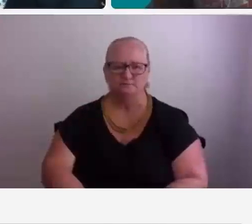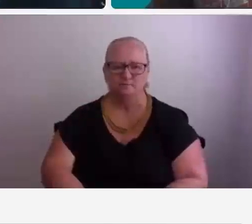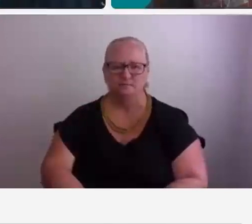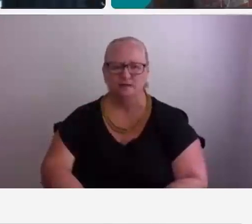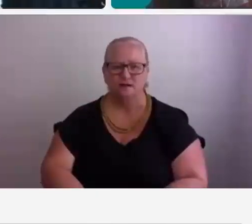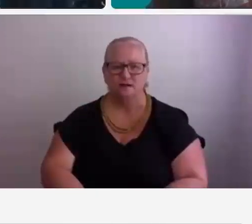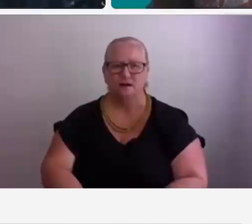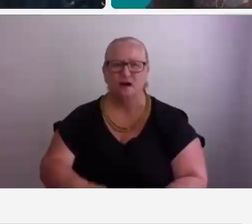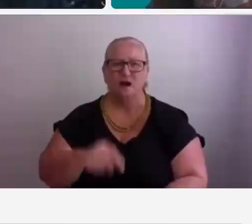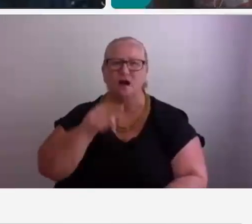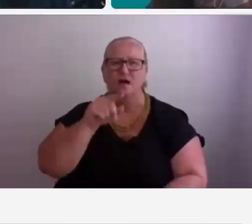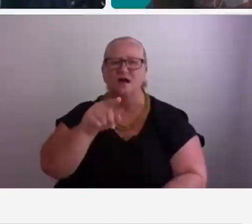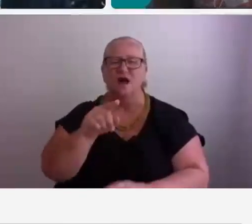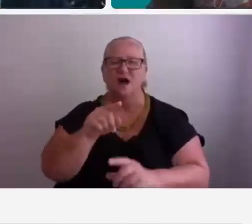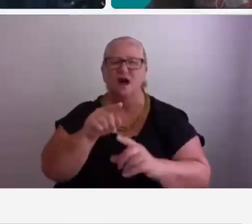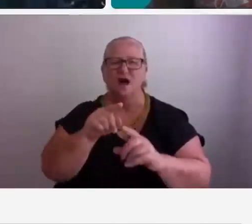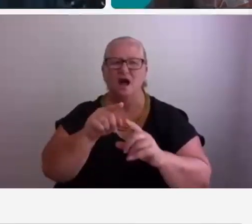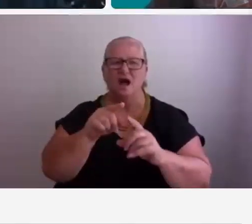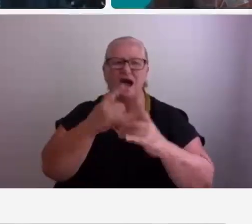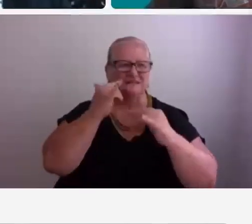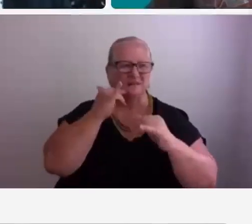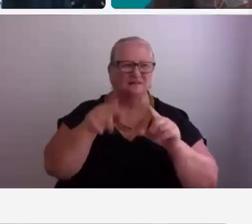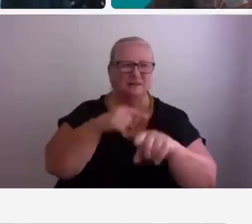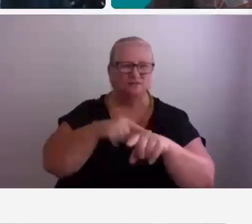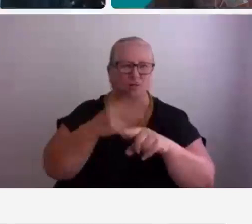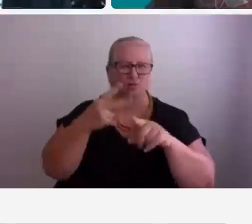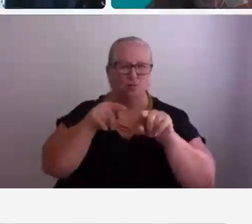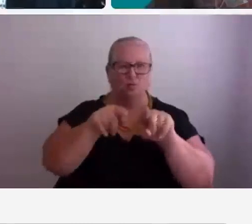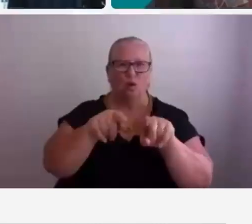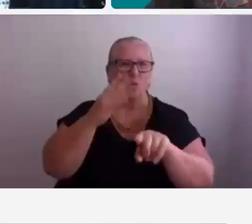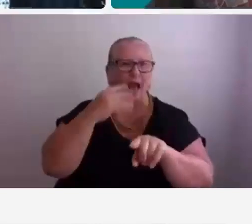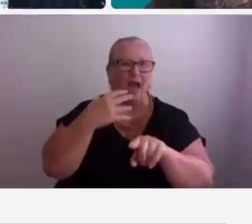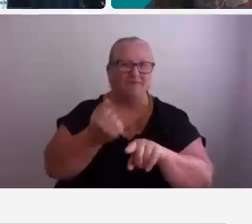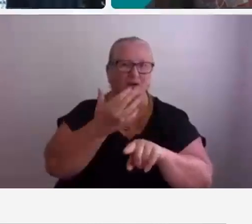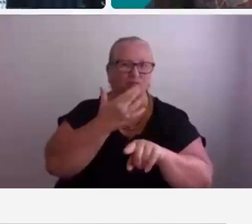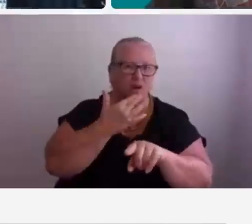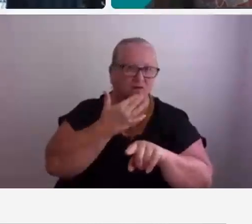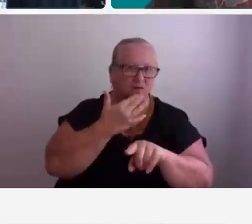shadow assessment period, once we have price and assessment information released,